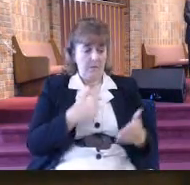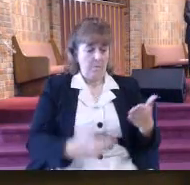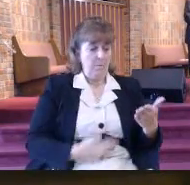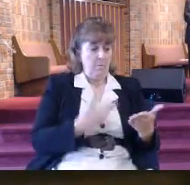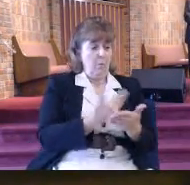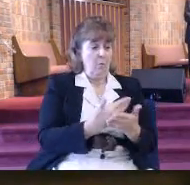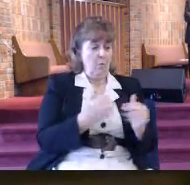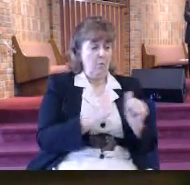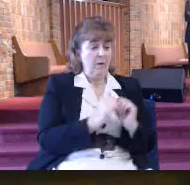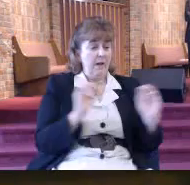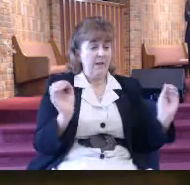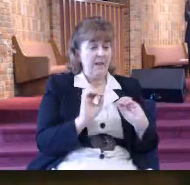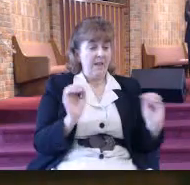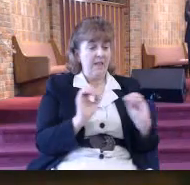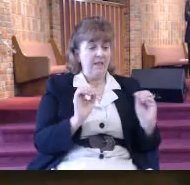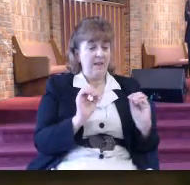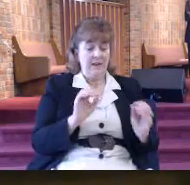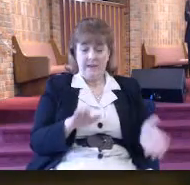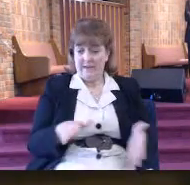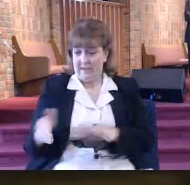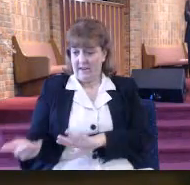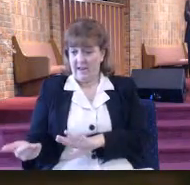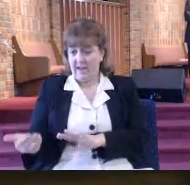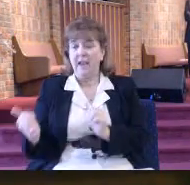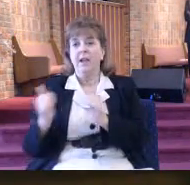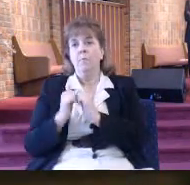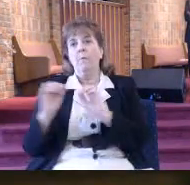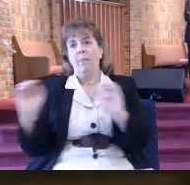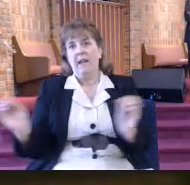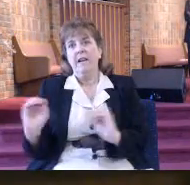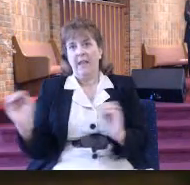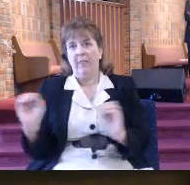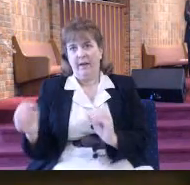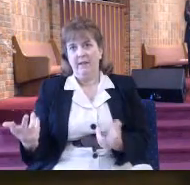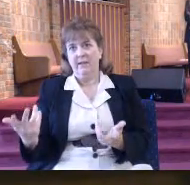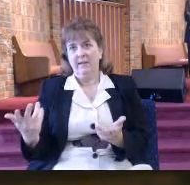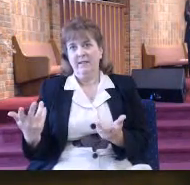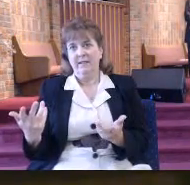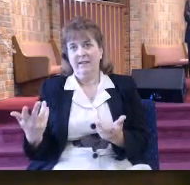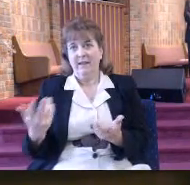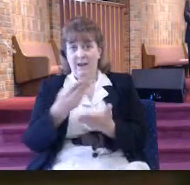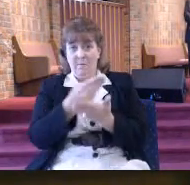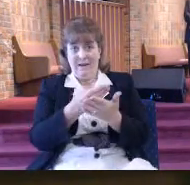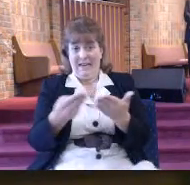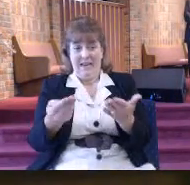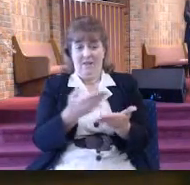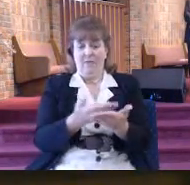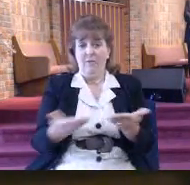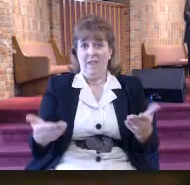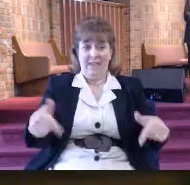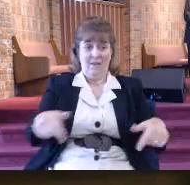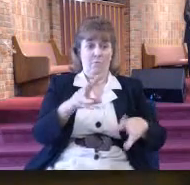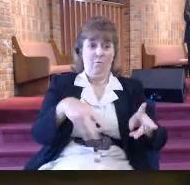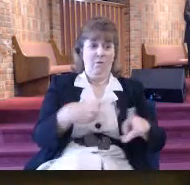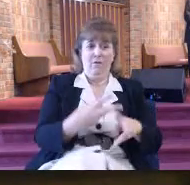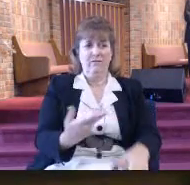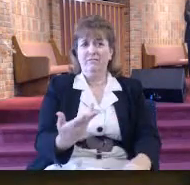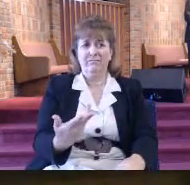We'll leave with nothing. The material things of this world are not